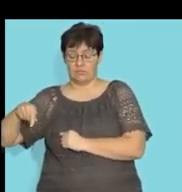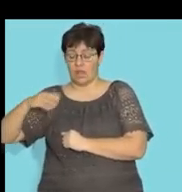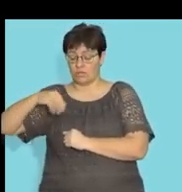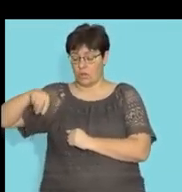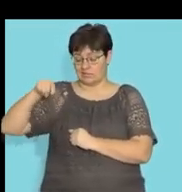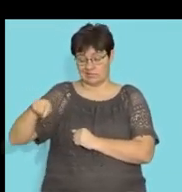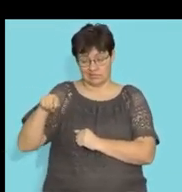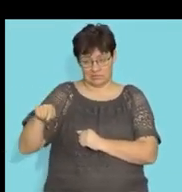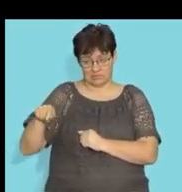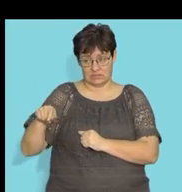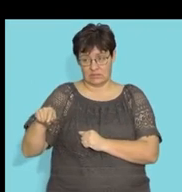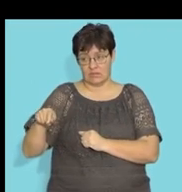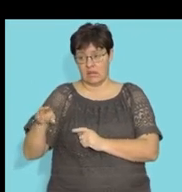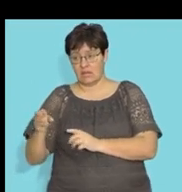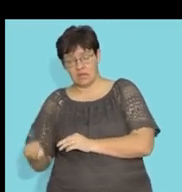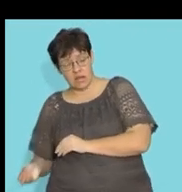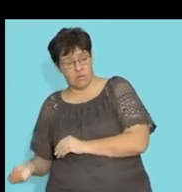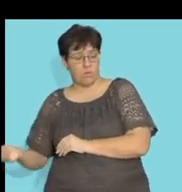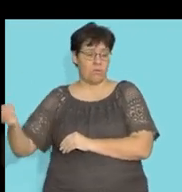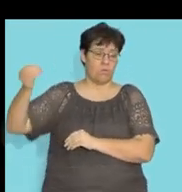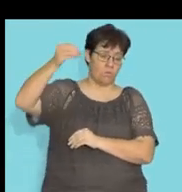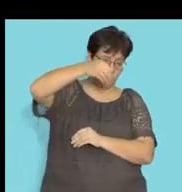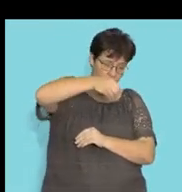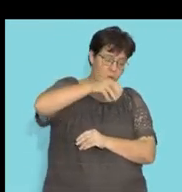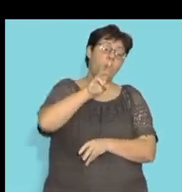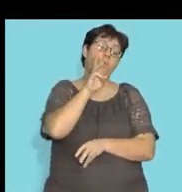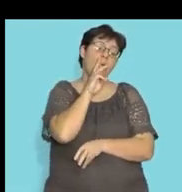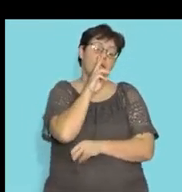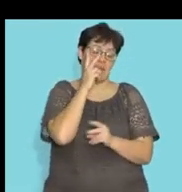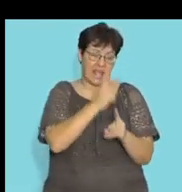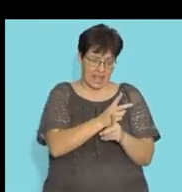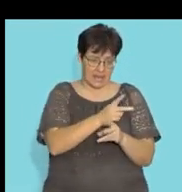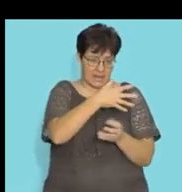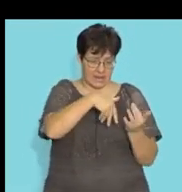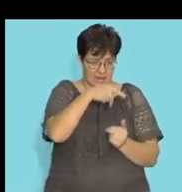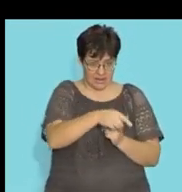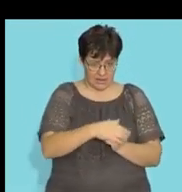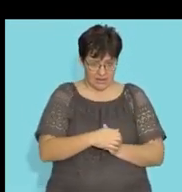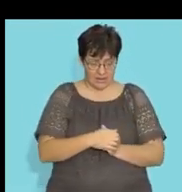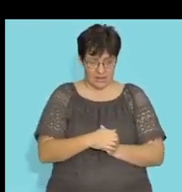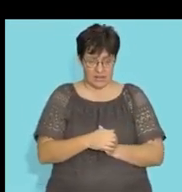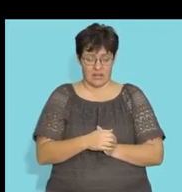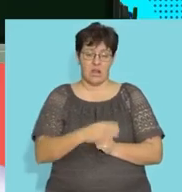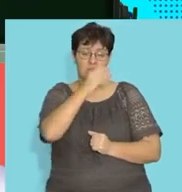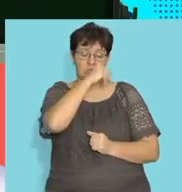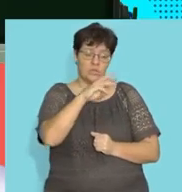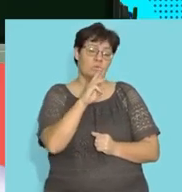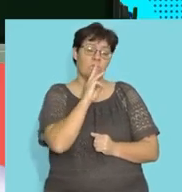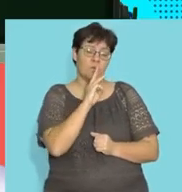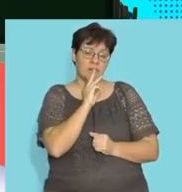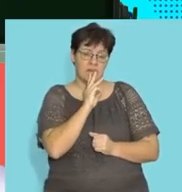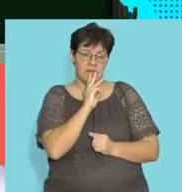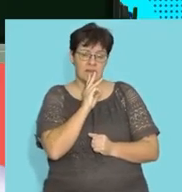if we take that salt and we now react that salt with water, if that salt and